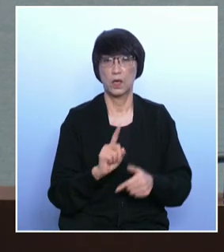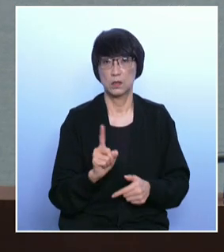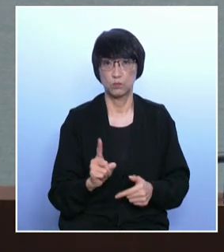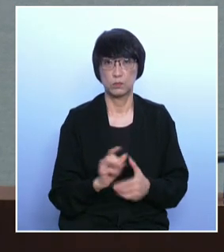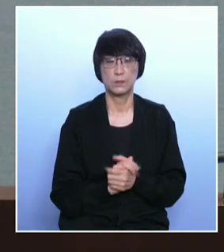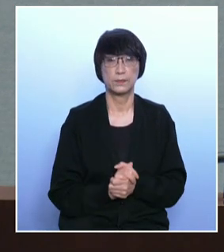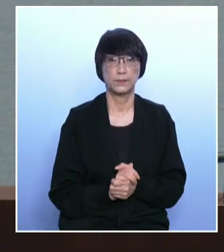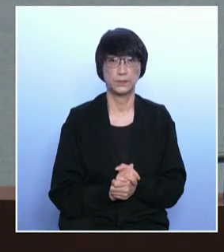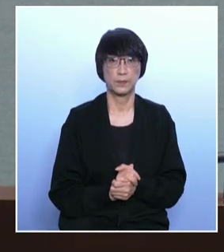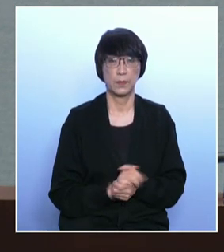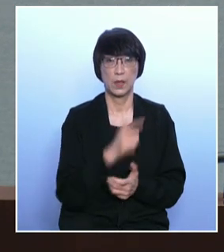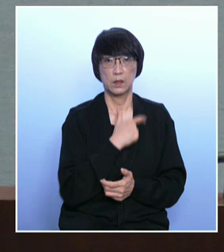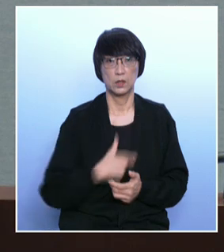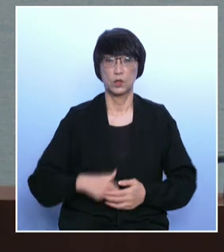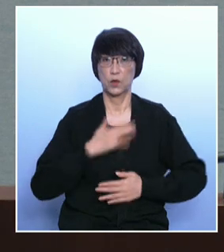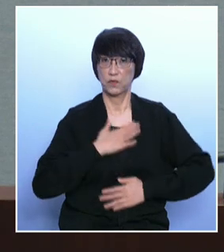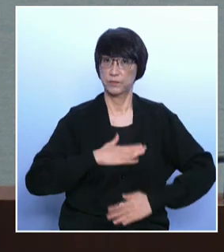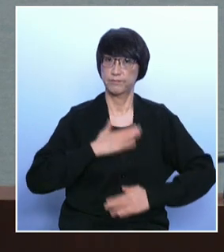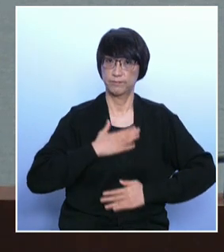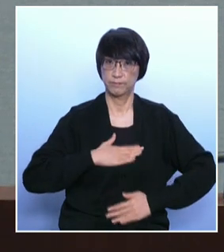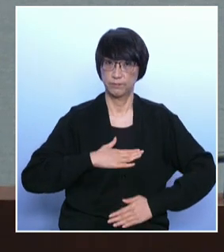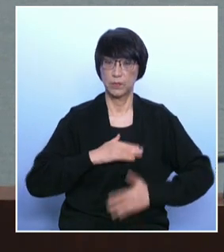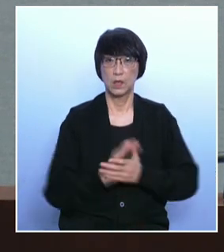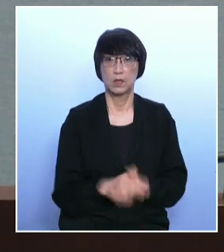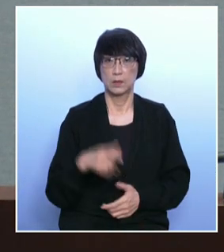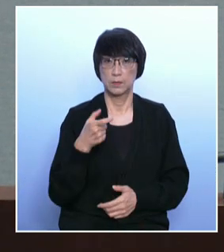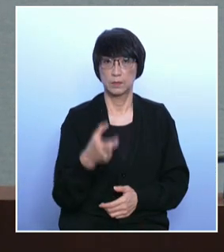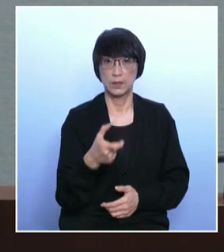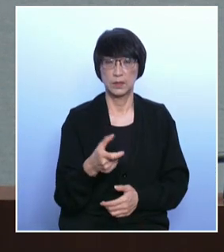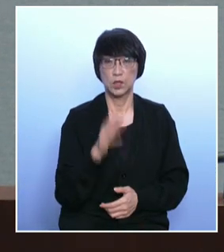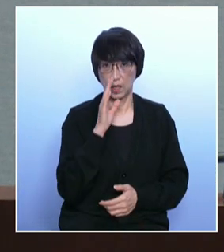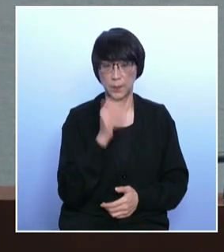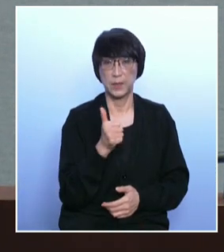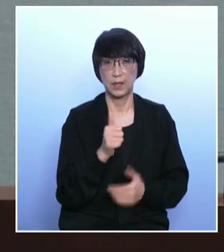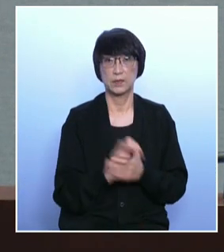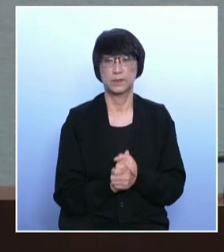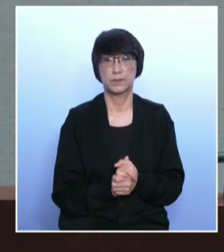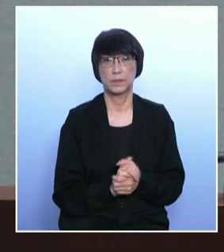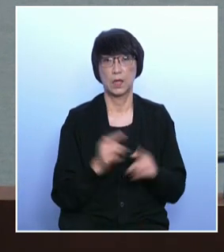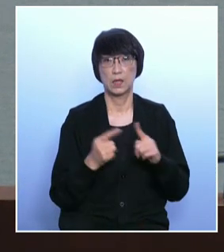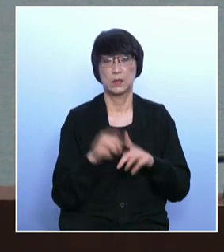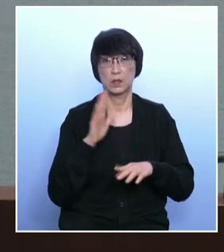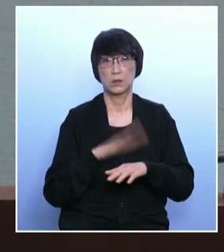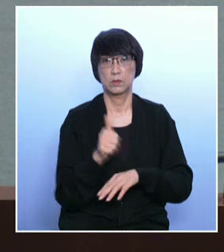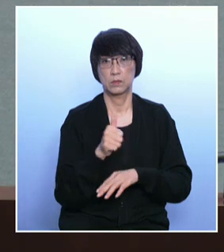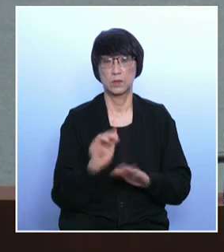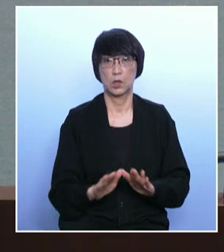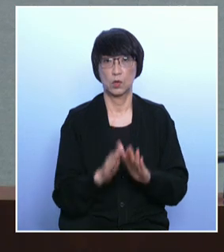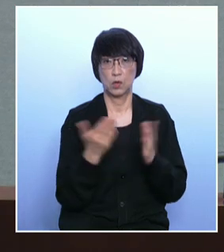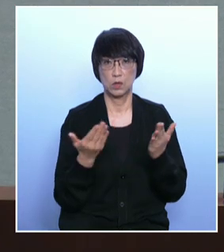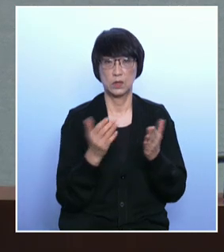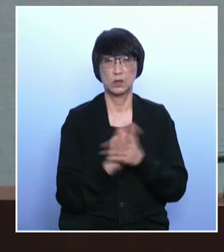subsidized services and non-subsidized services. Members, please be assured that the fees will